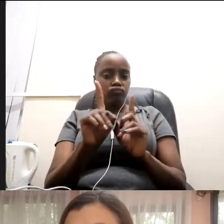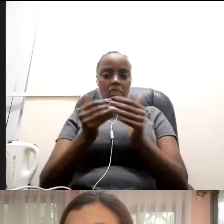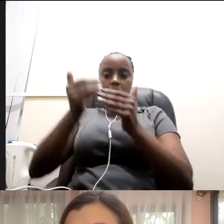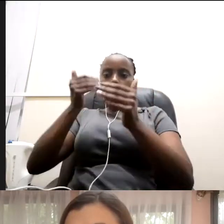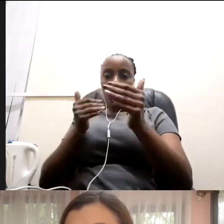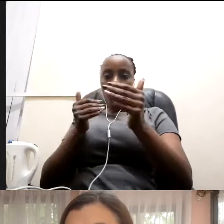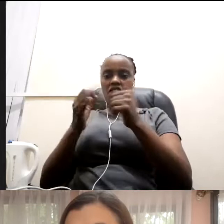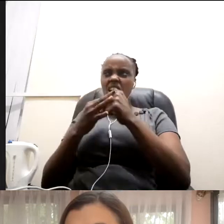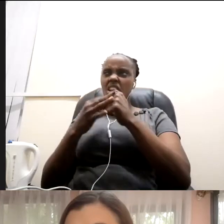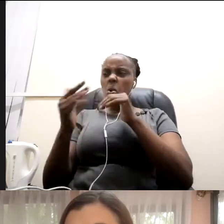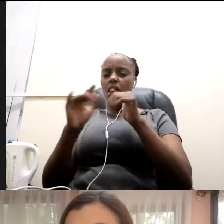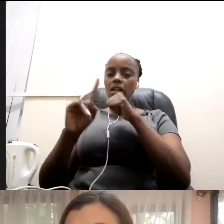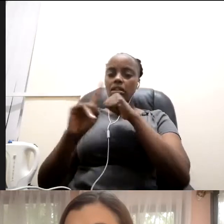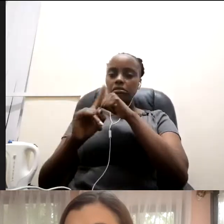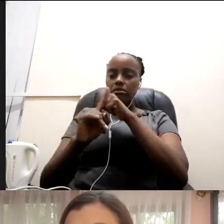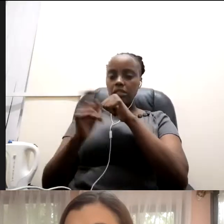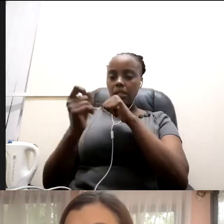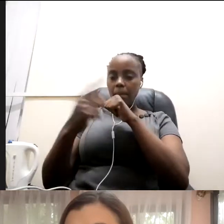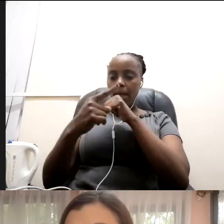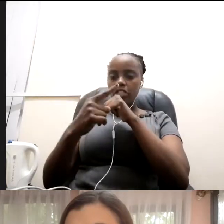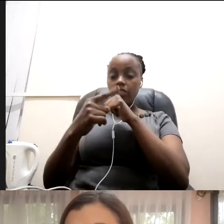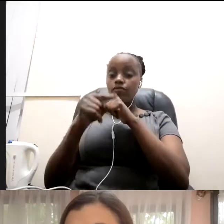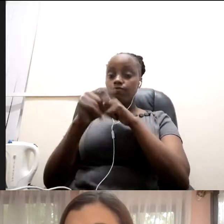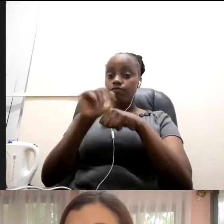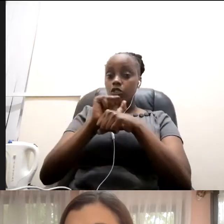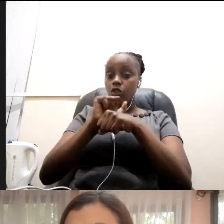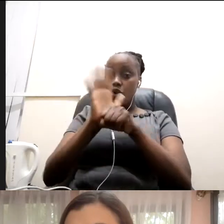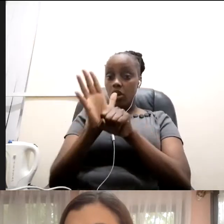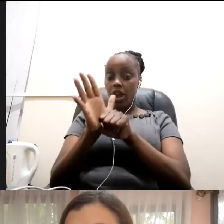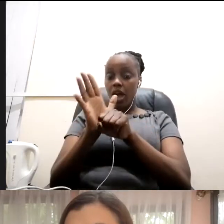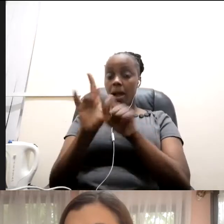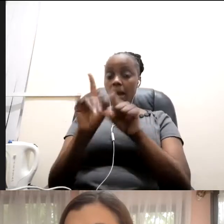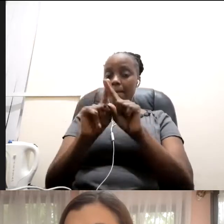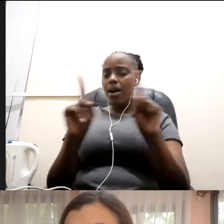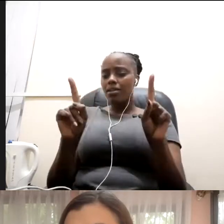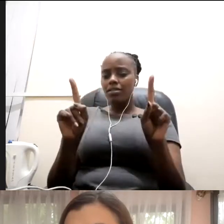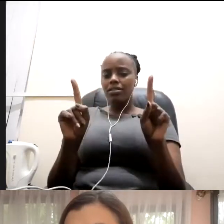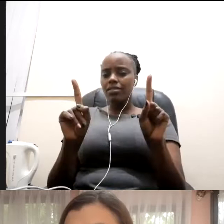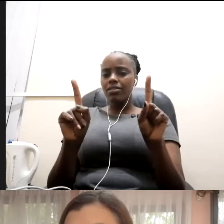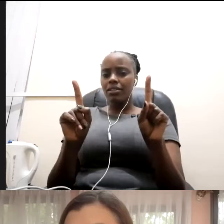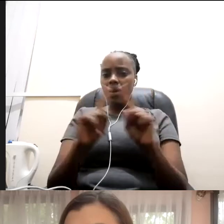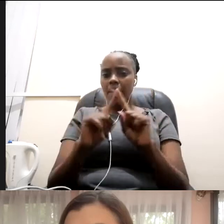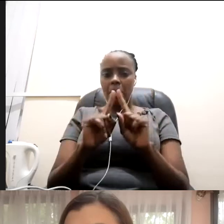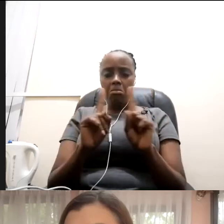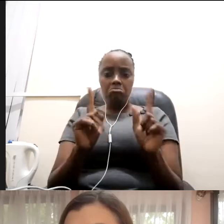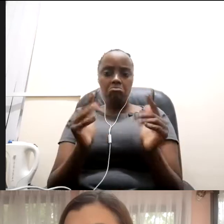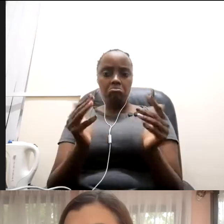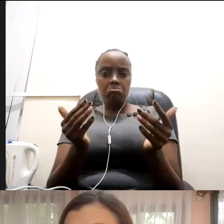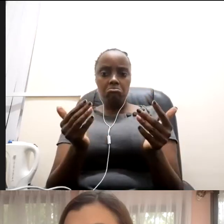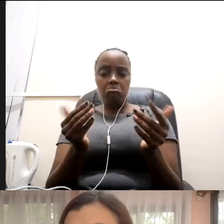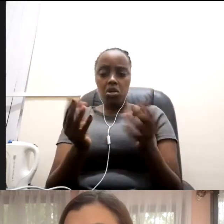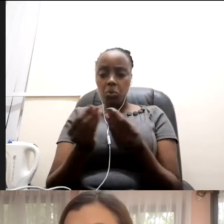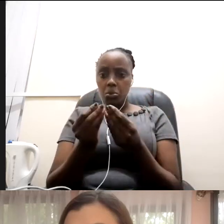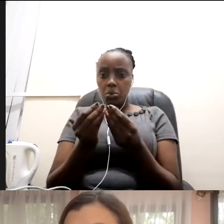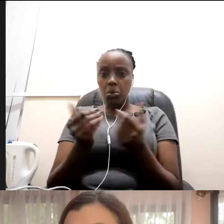or 6 months of this pandemic, but also what had been the solutions that